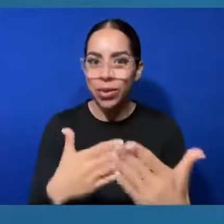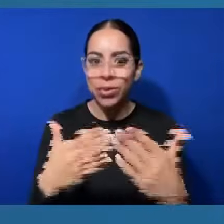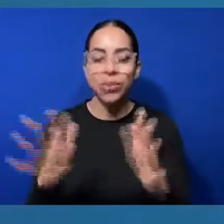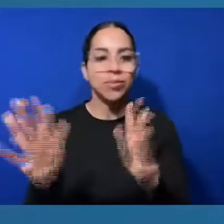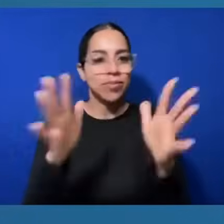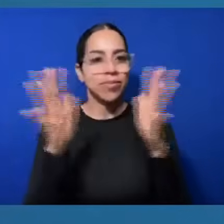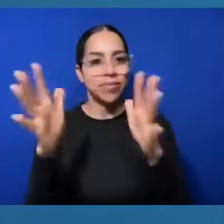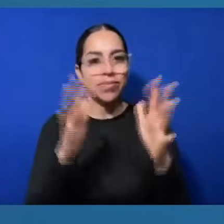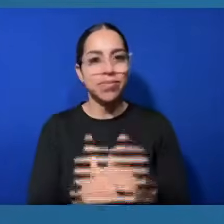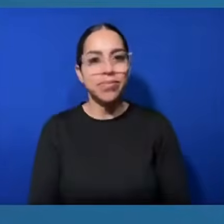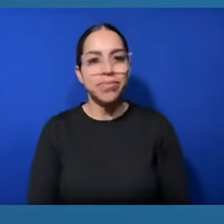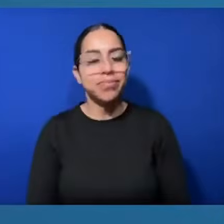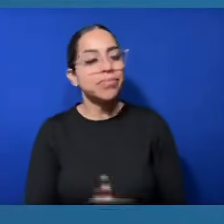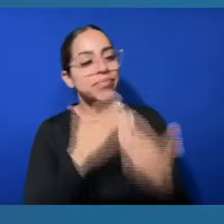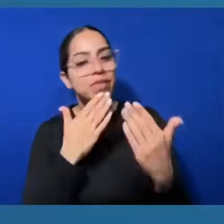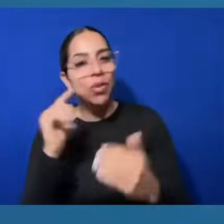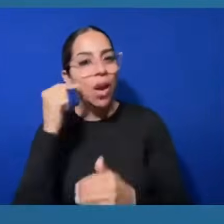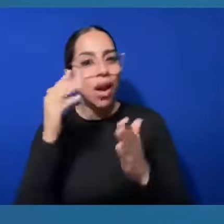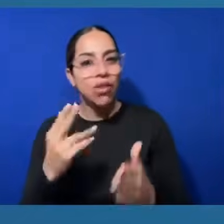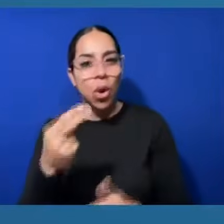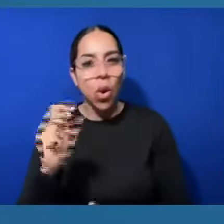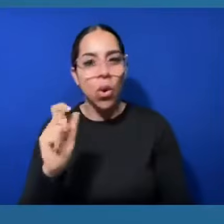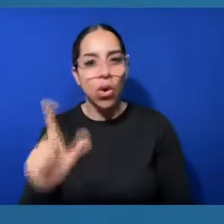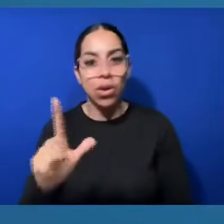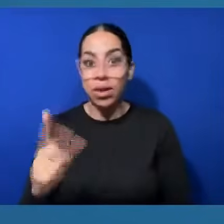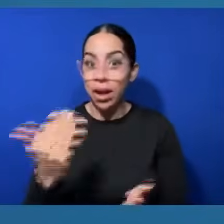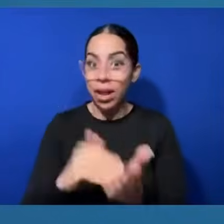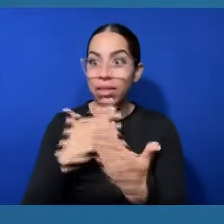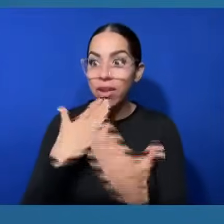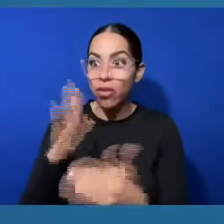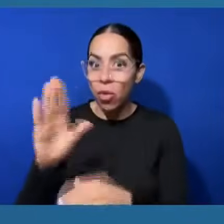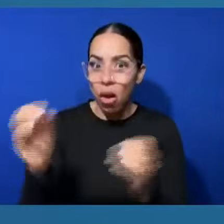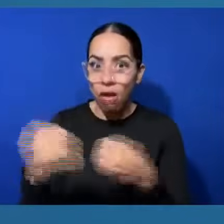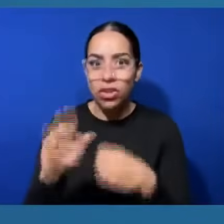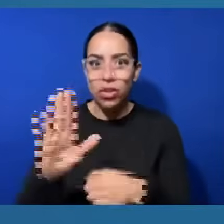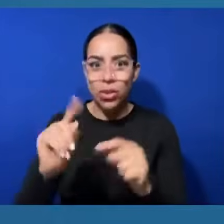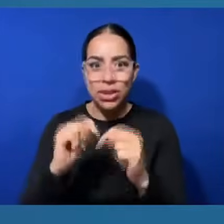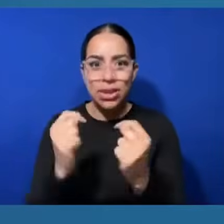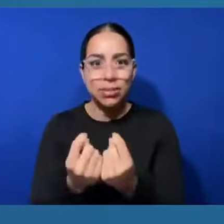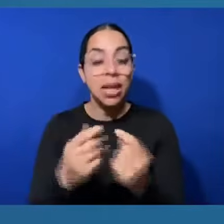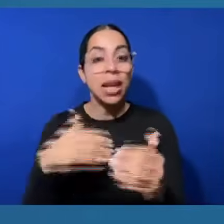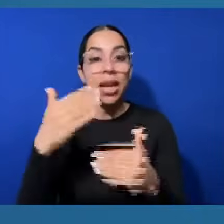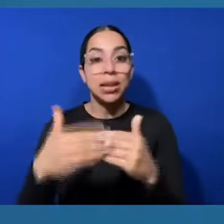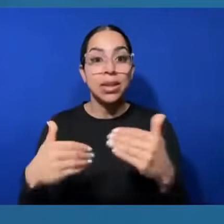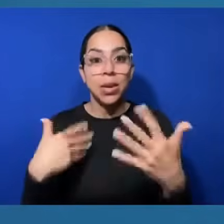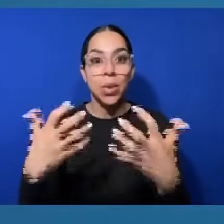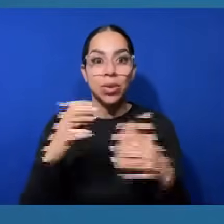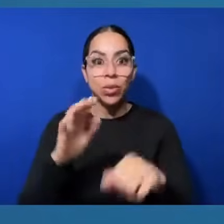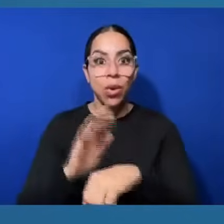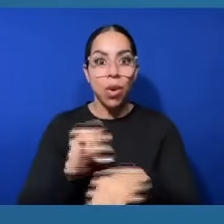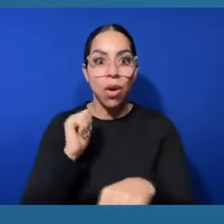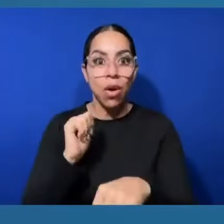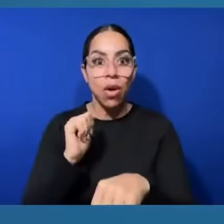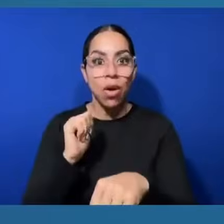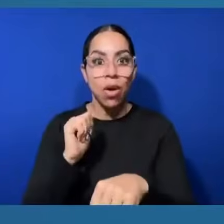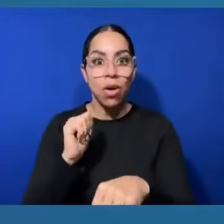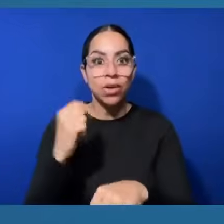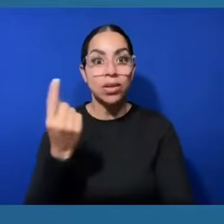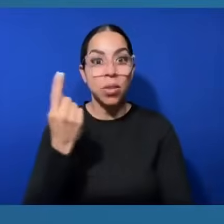Thank you, Governor Hochul, and again, thank you to your office and to your team. I want to next call up someone who I have to